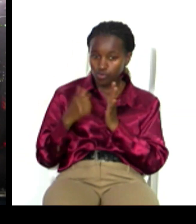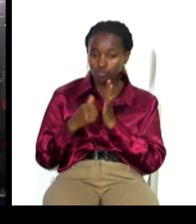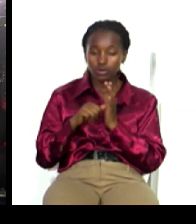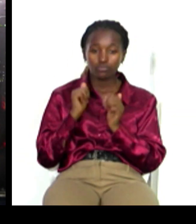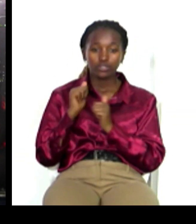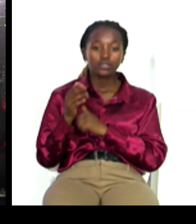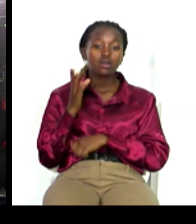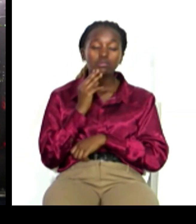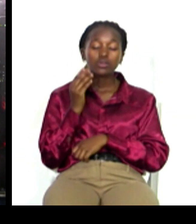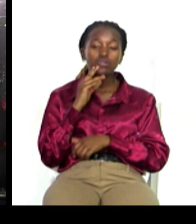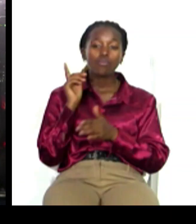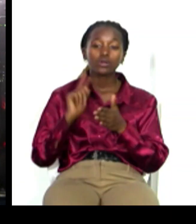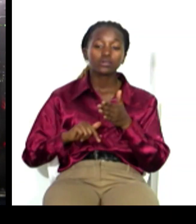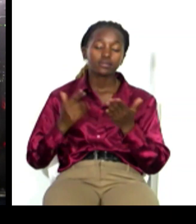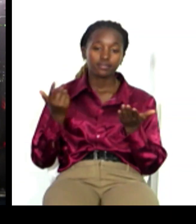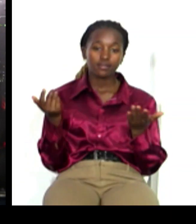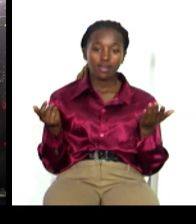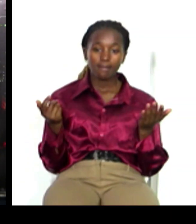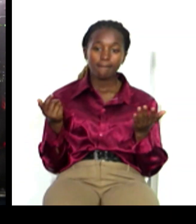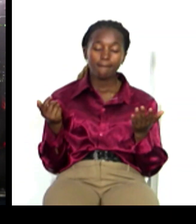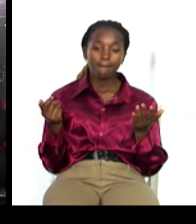experienced with,